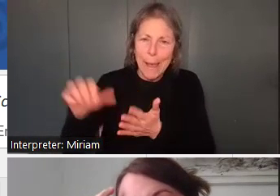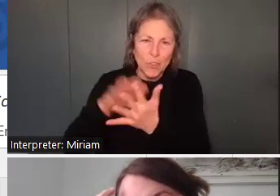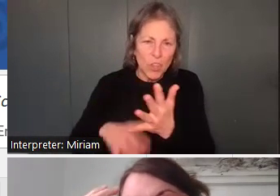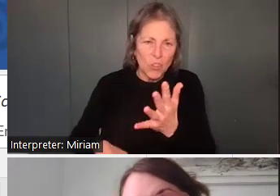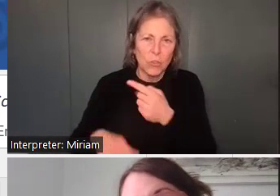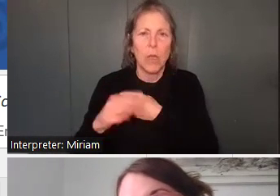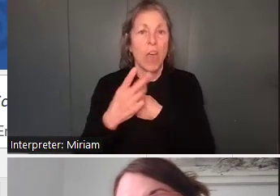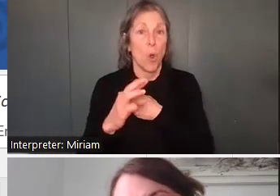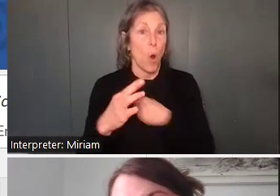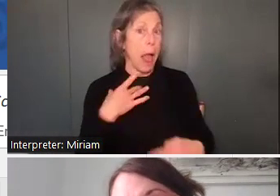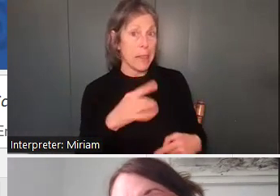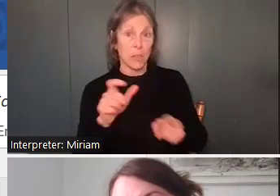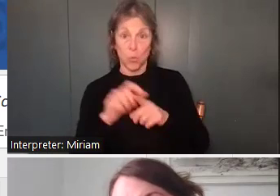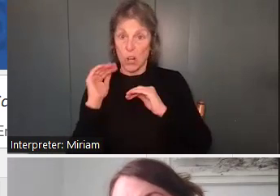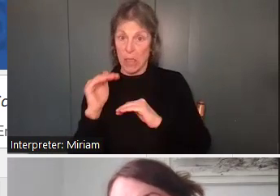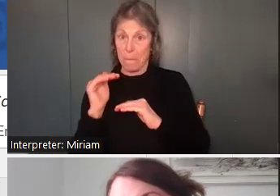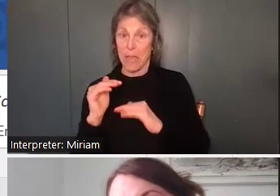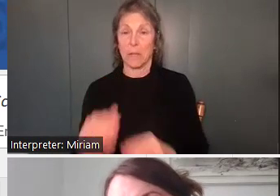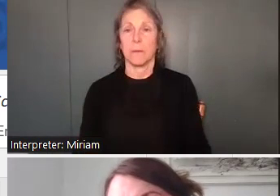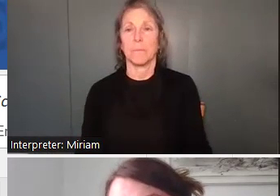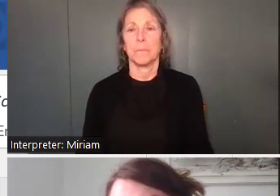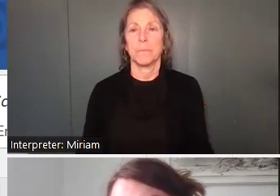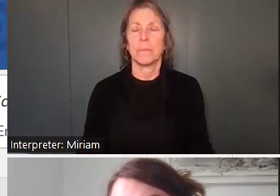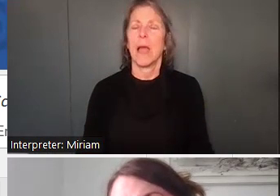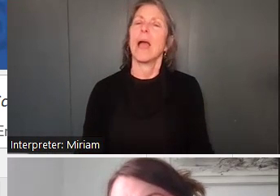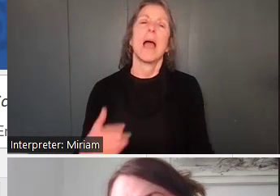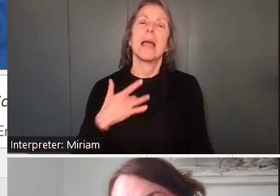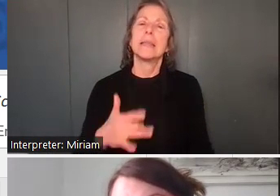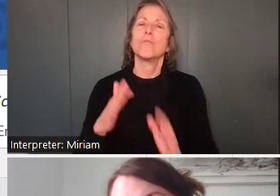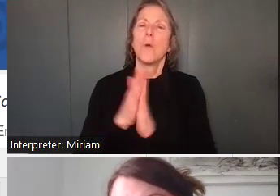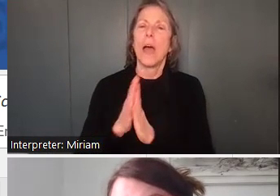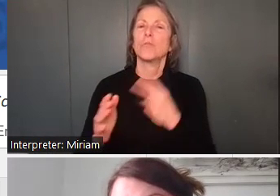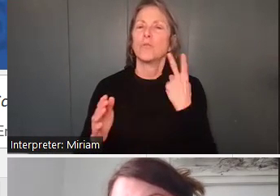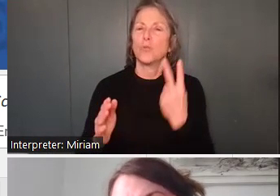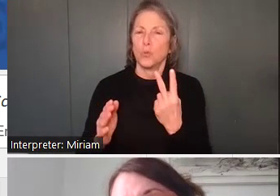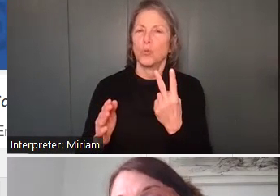putting the word limit. I always ask 2 specific questions of